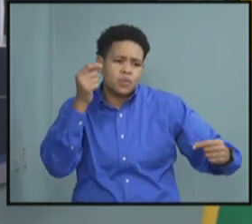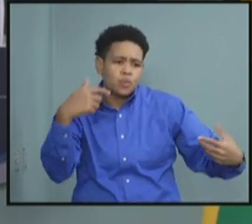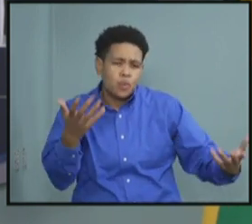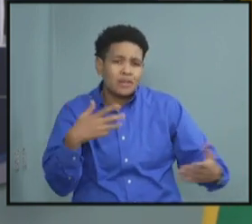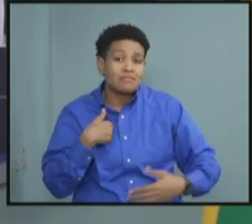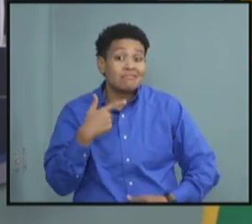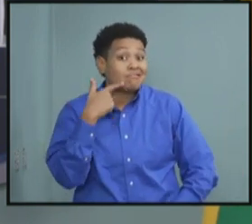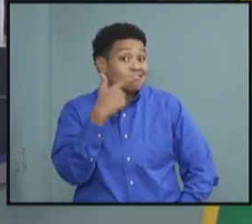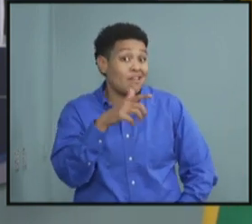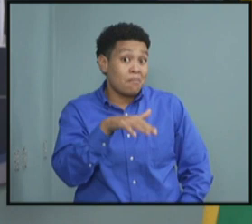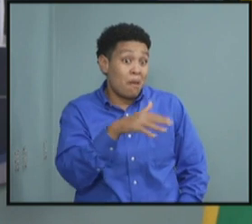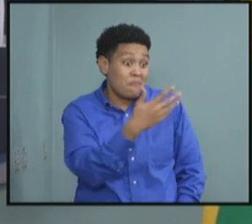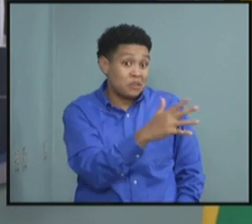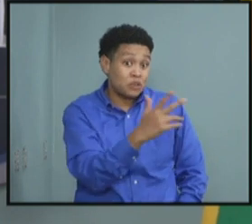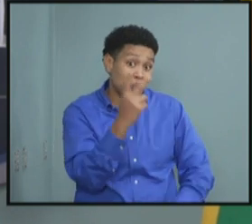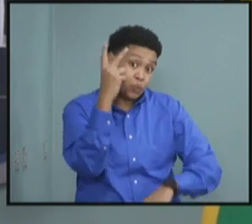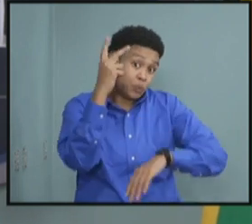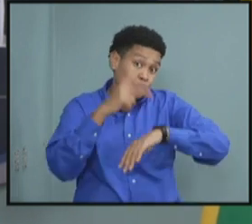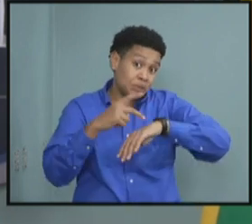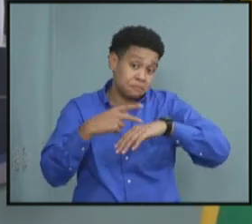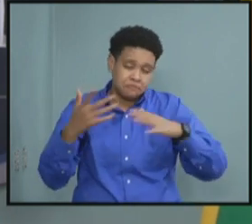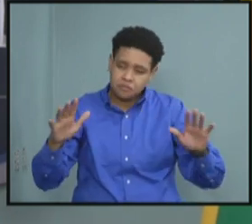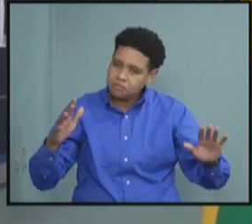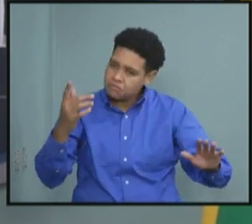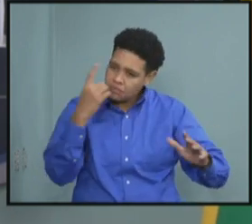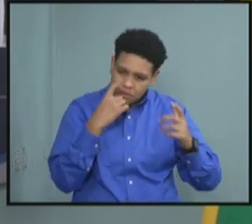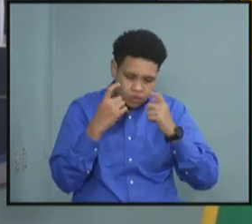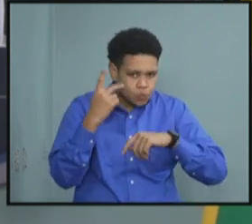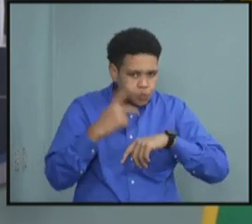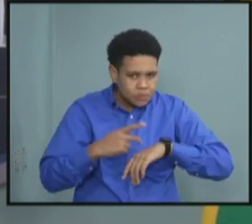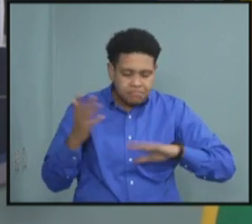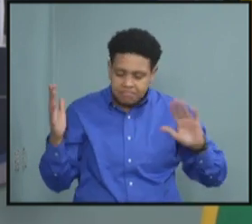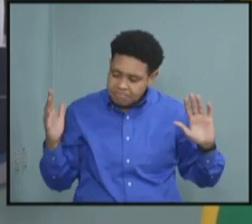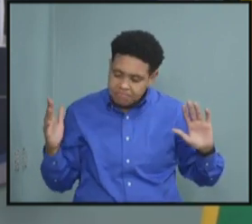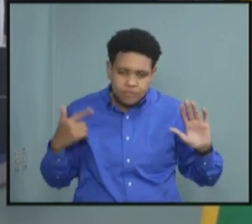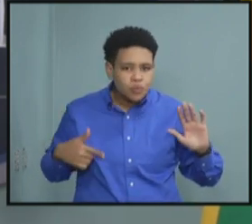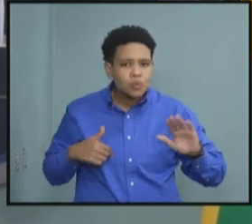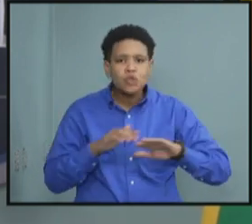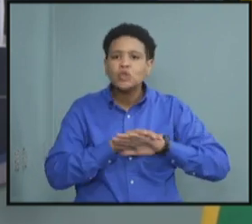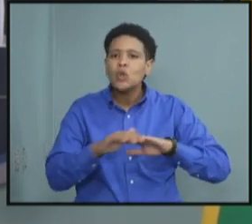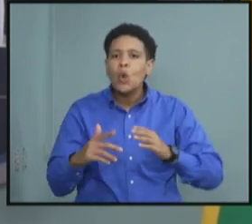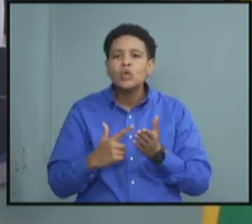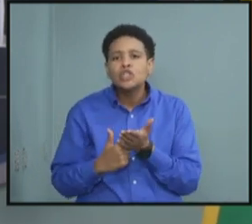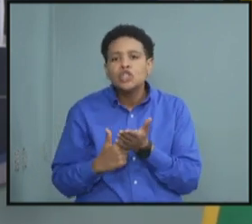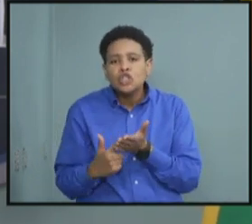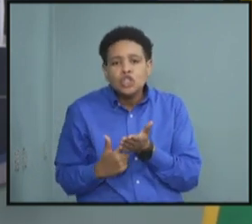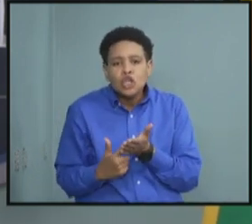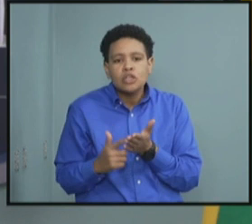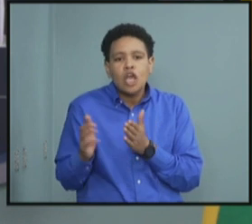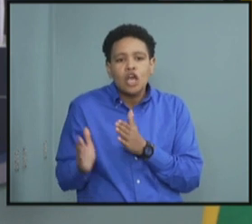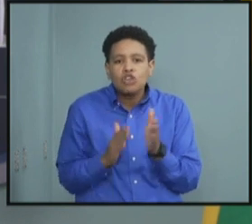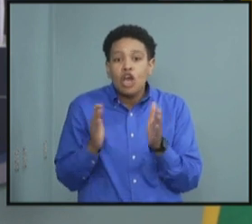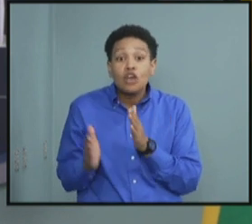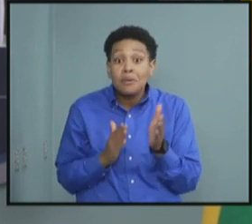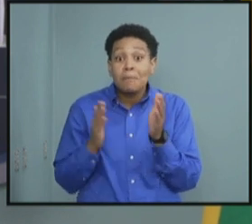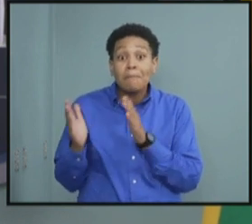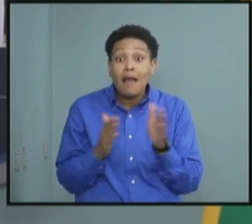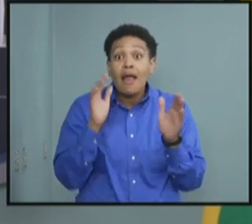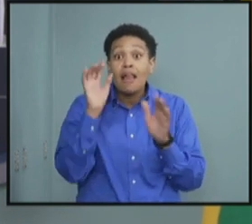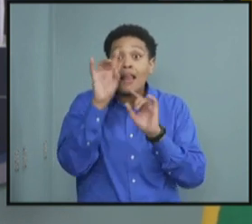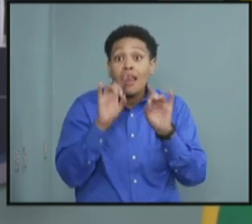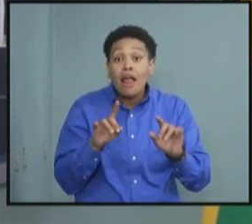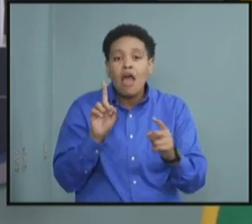said in Parliament on both occasions that I've been asked, that we do not discuss these arrangements until they